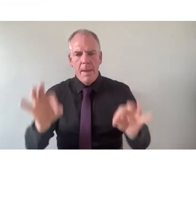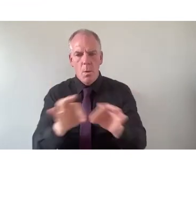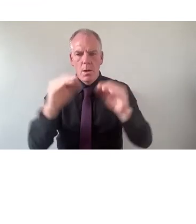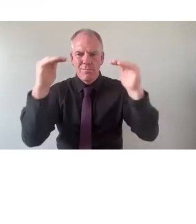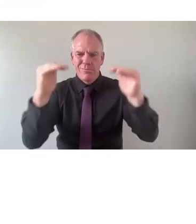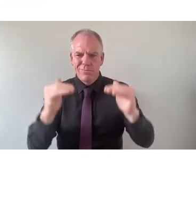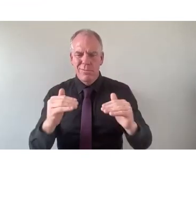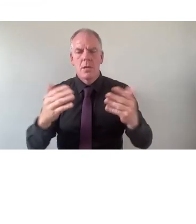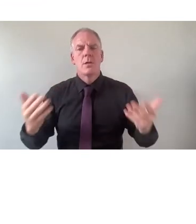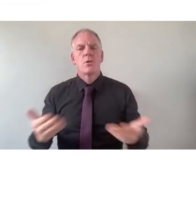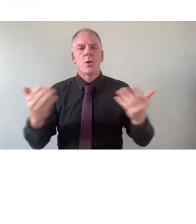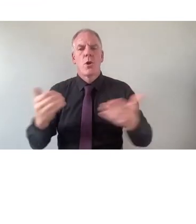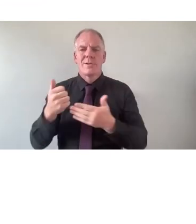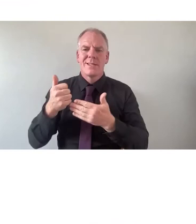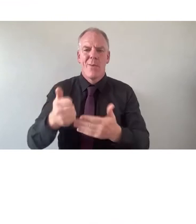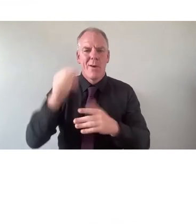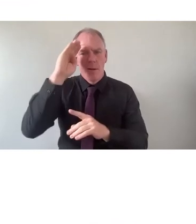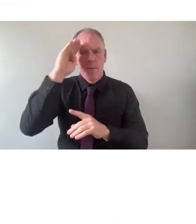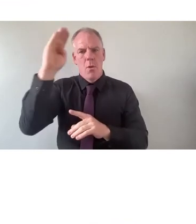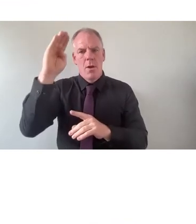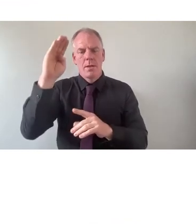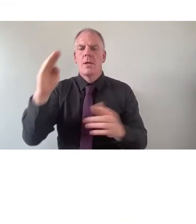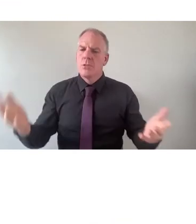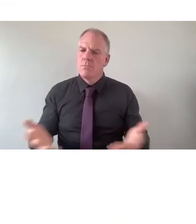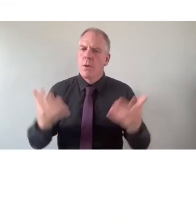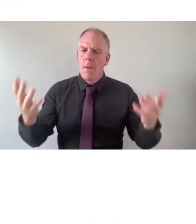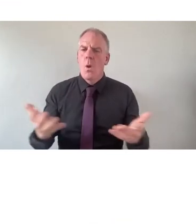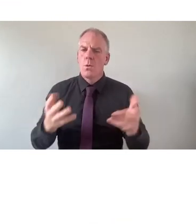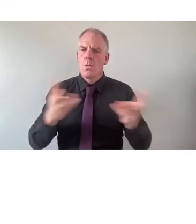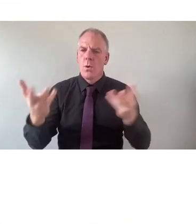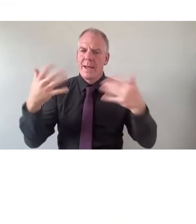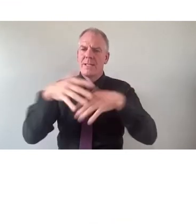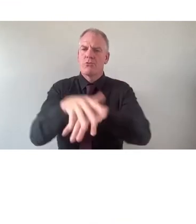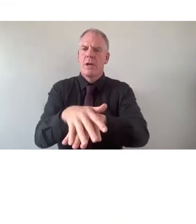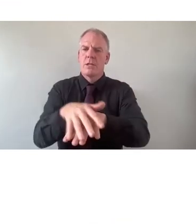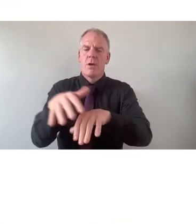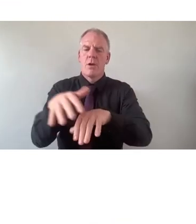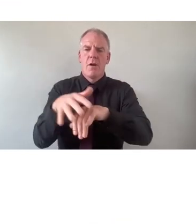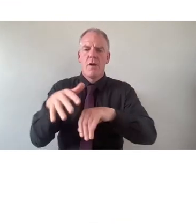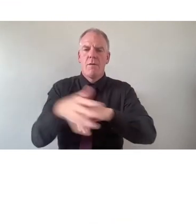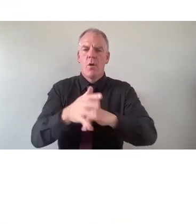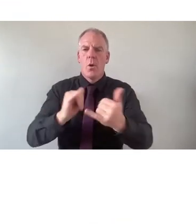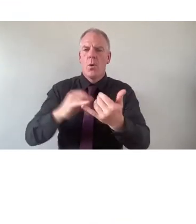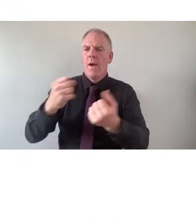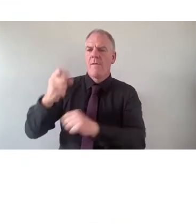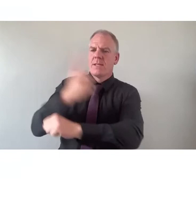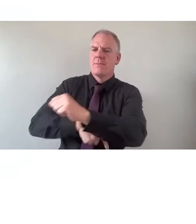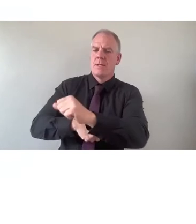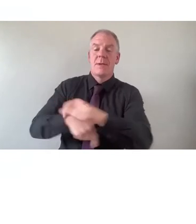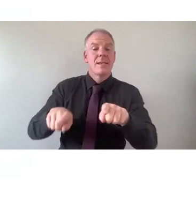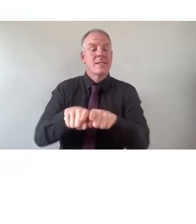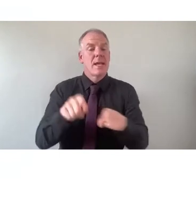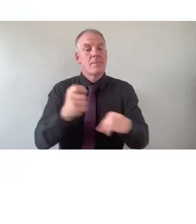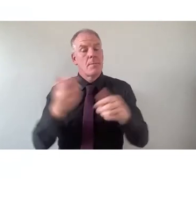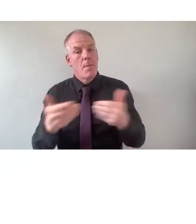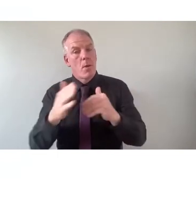that encourages and support employers to promote the labor market integration of persons with disability, but actually promote their access